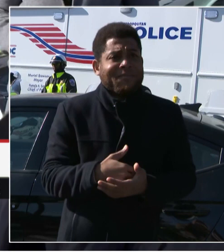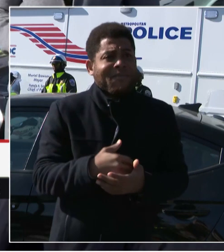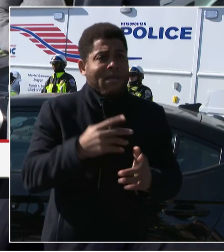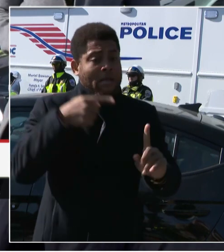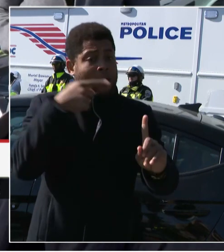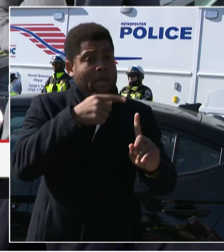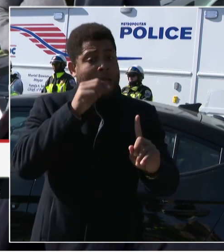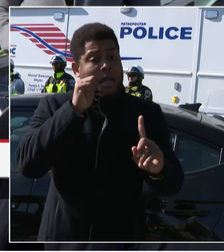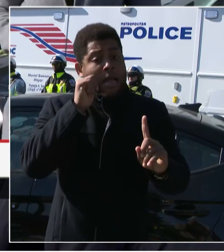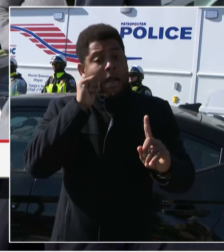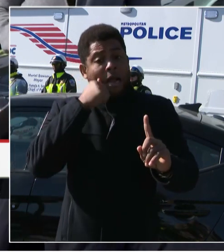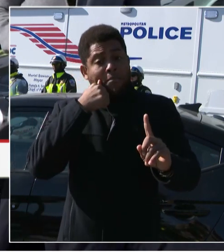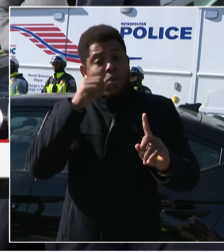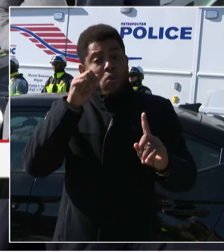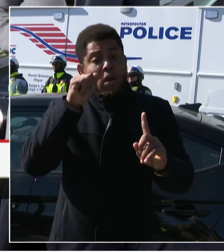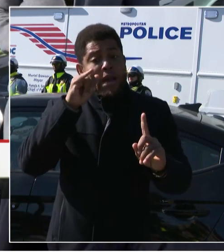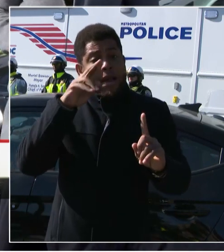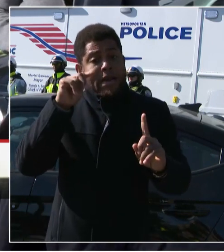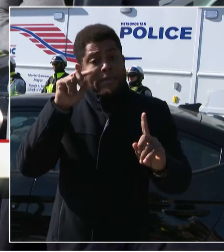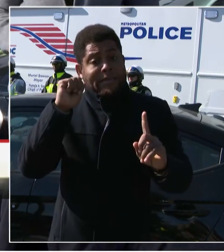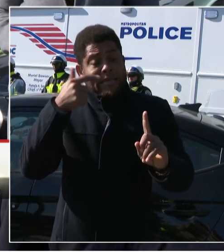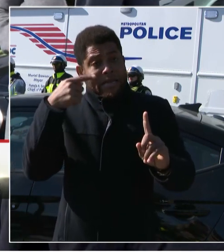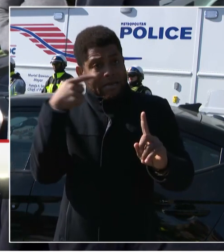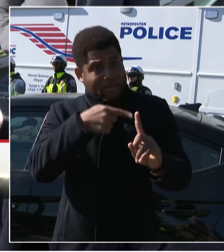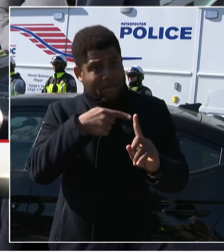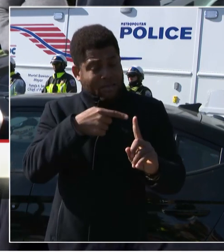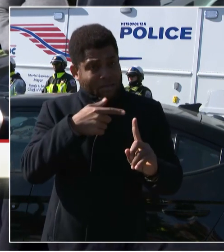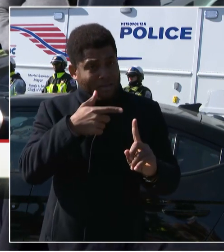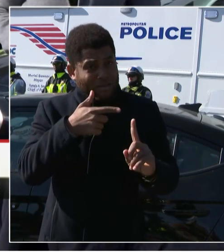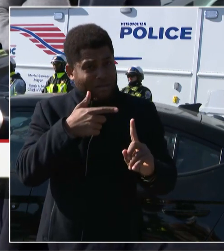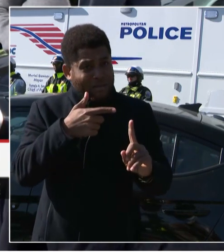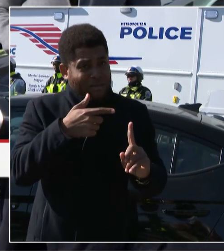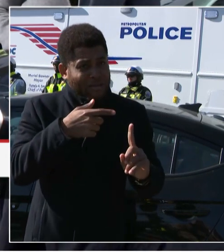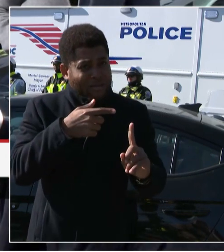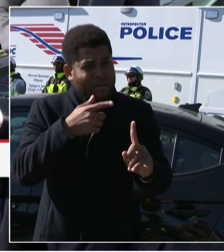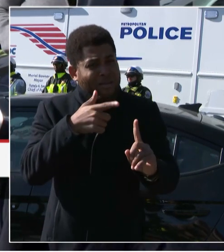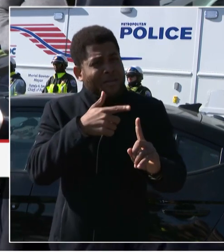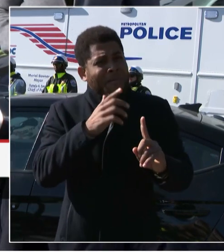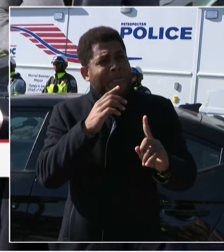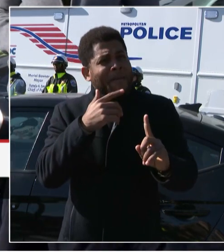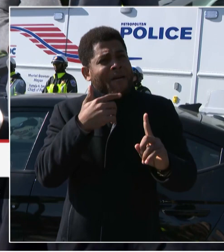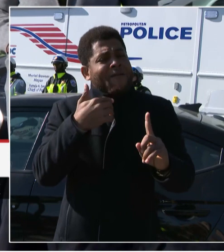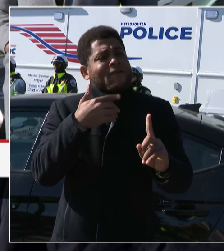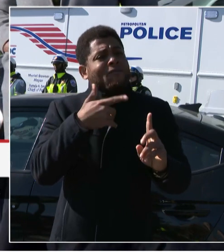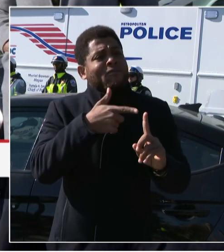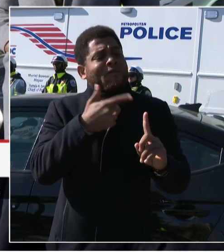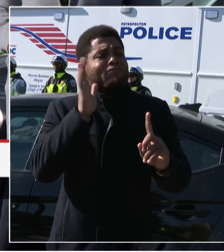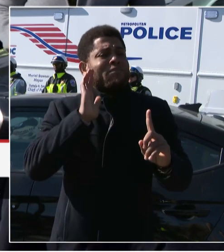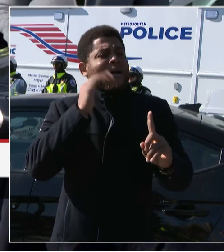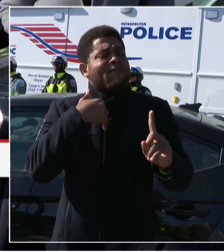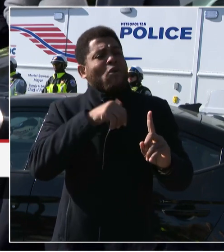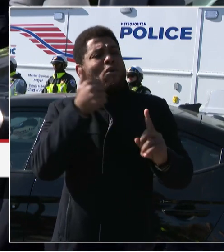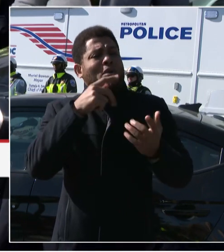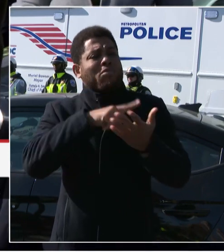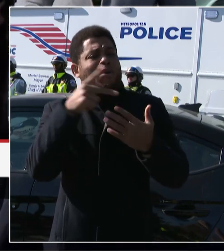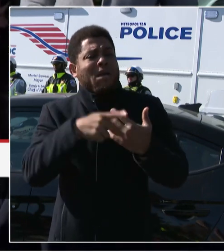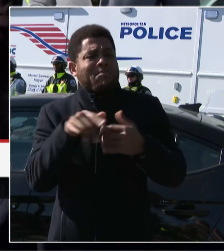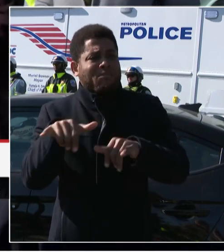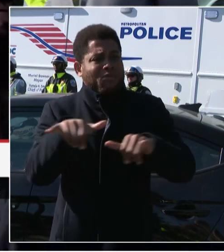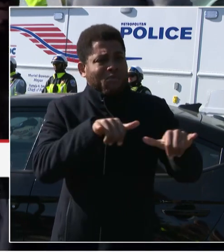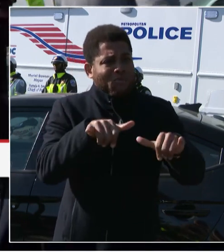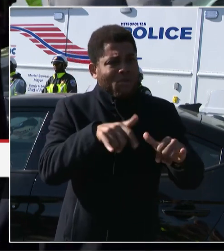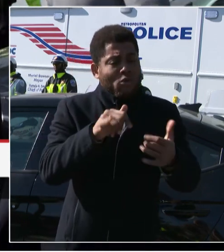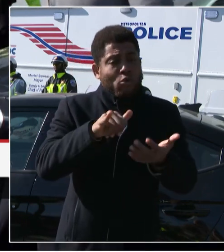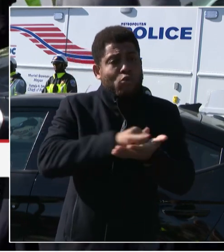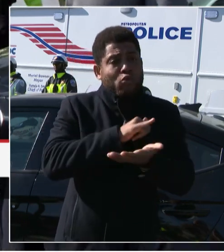Department implemented a similar program with these tags earlier this year. Have MPD and NYPD collaborated at all when it comes to this? How have